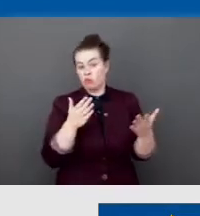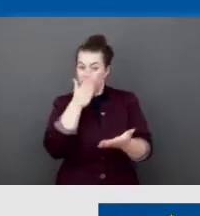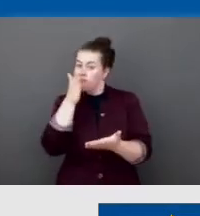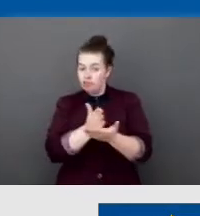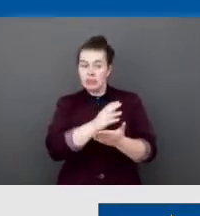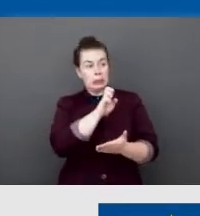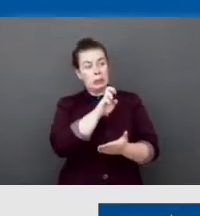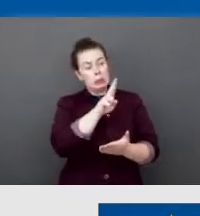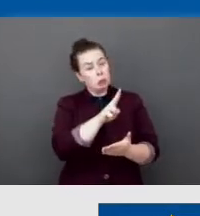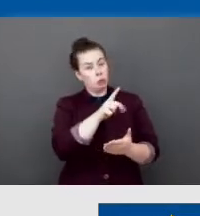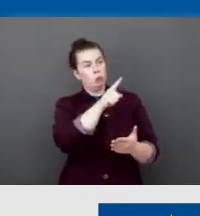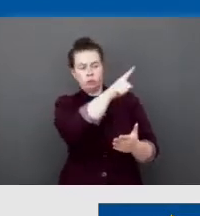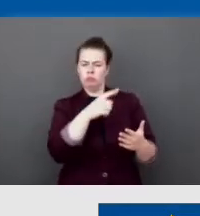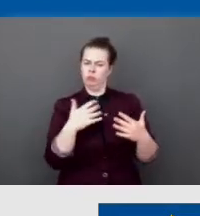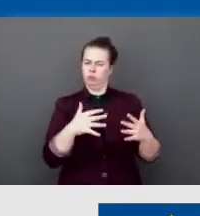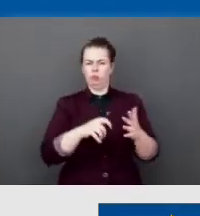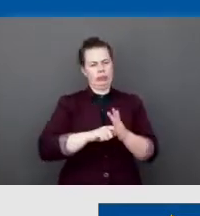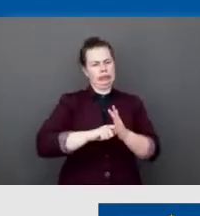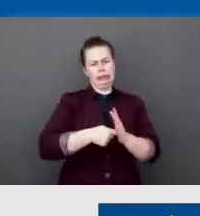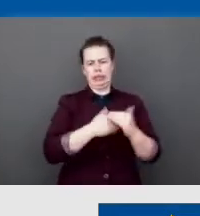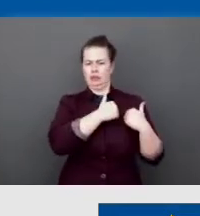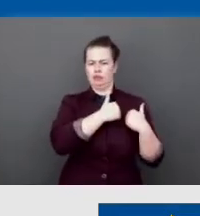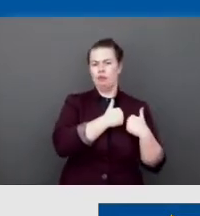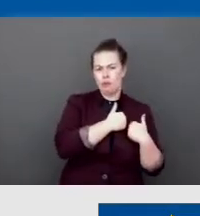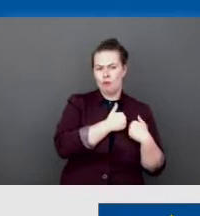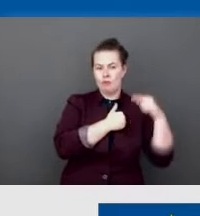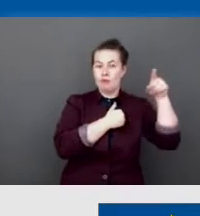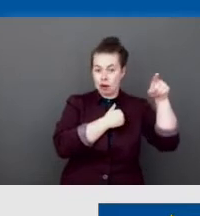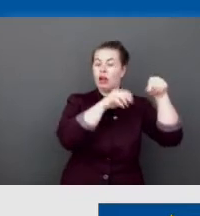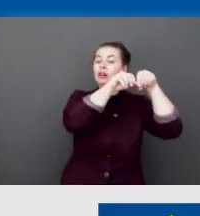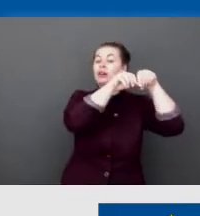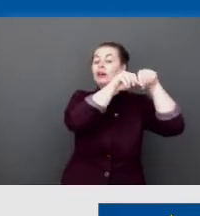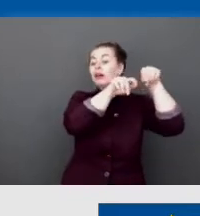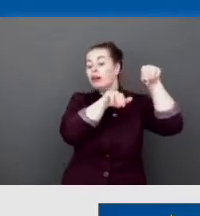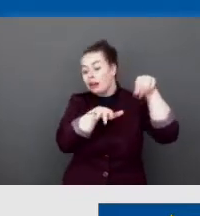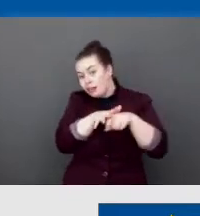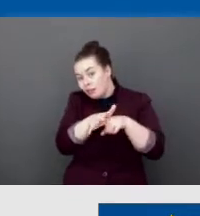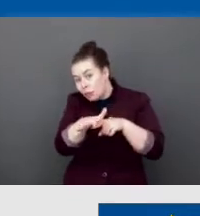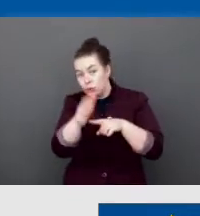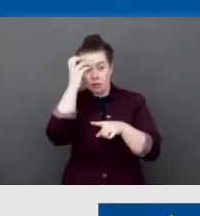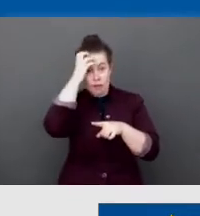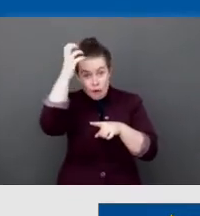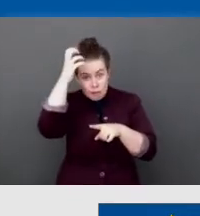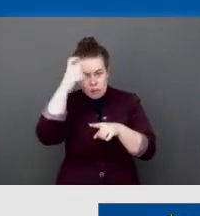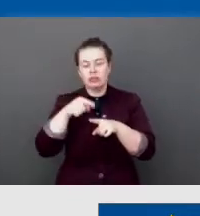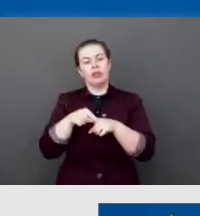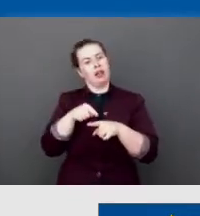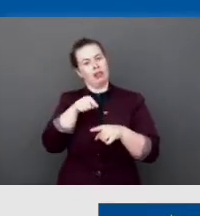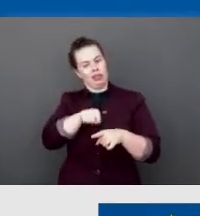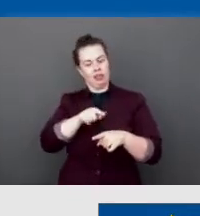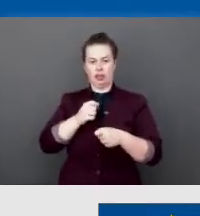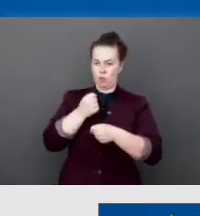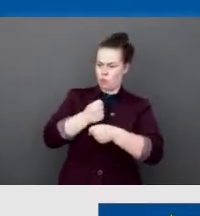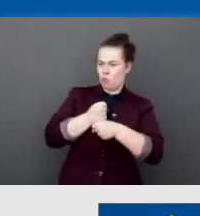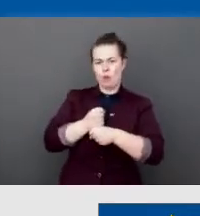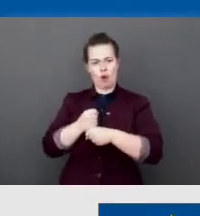think the EU has a key role. So it starts at that very, very top level. That filters down to government level, who then should be setting their action